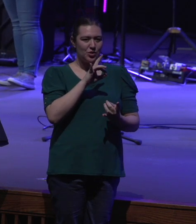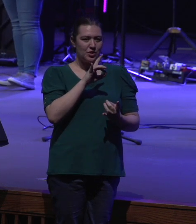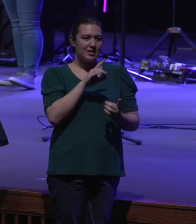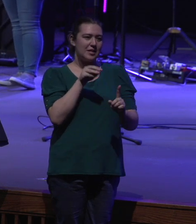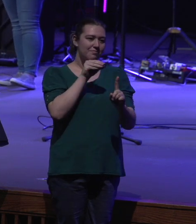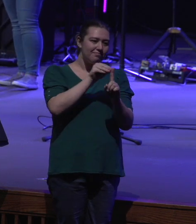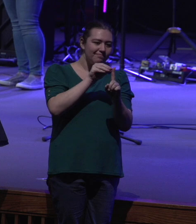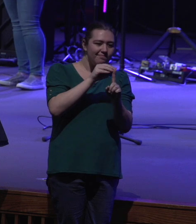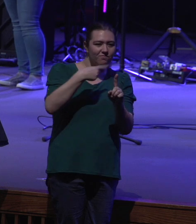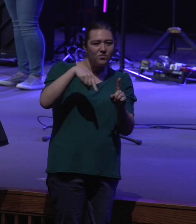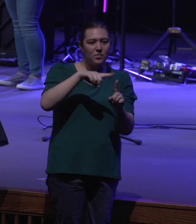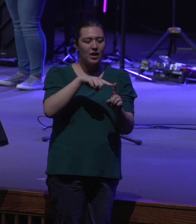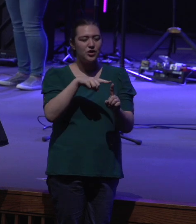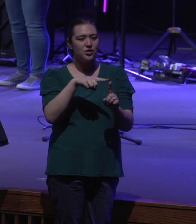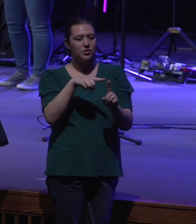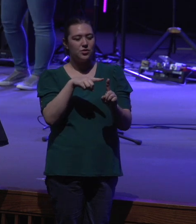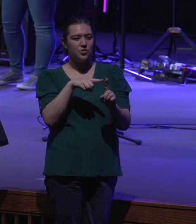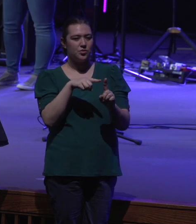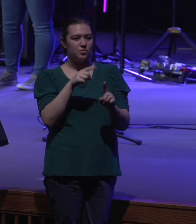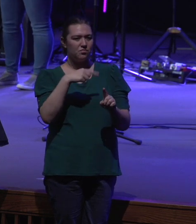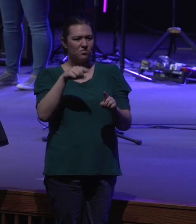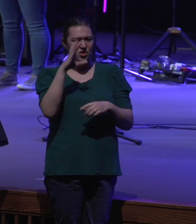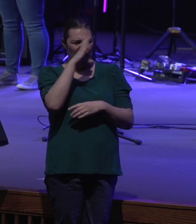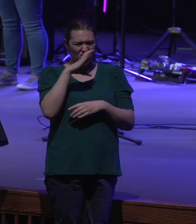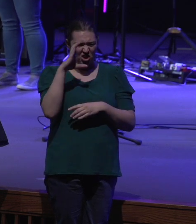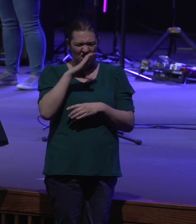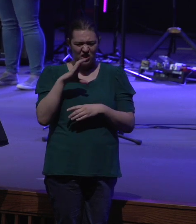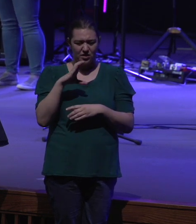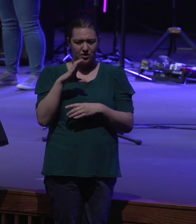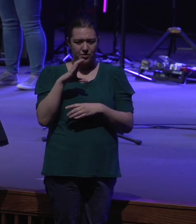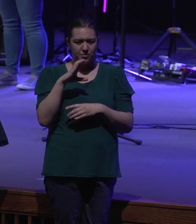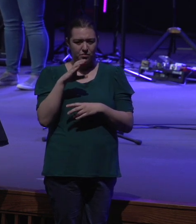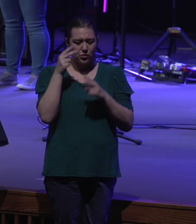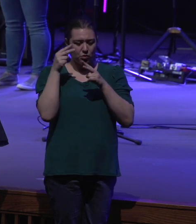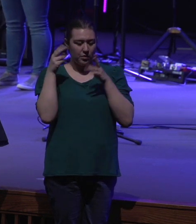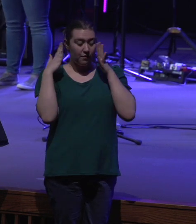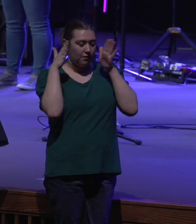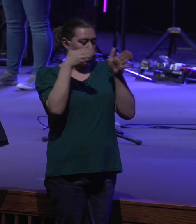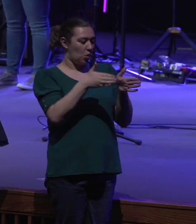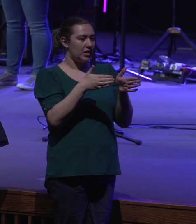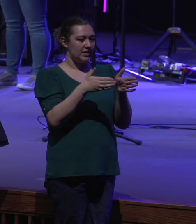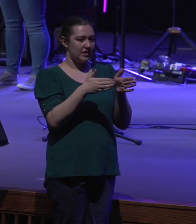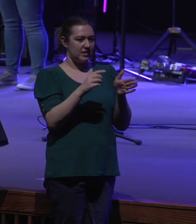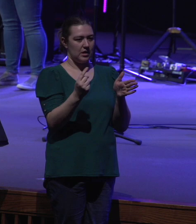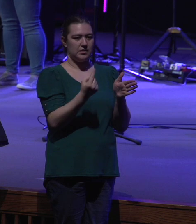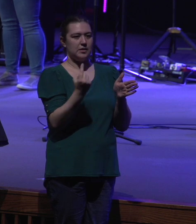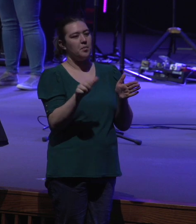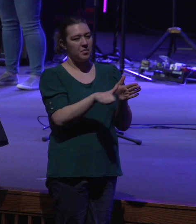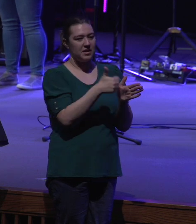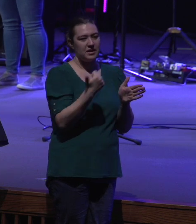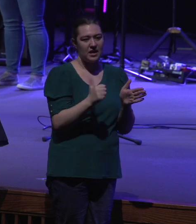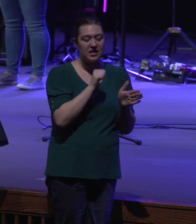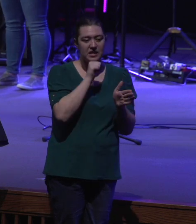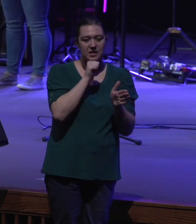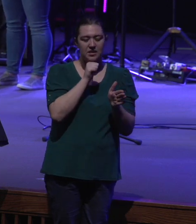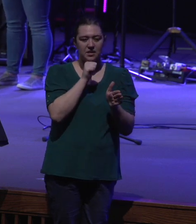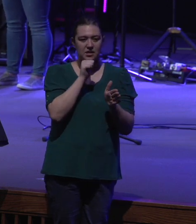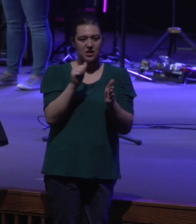you that you're looking to something else. You're looking to a Jesus plus.